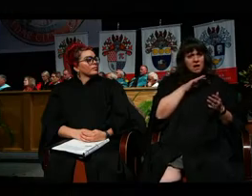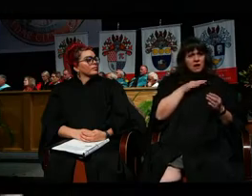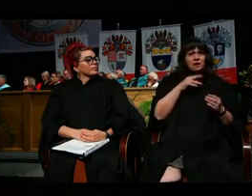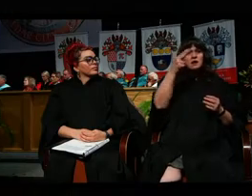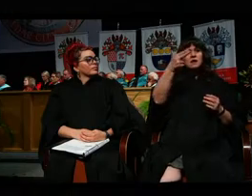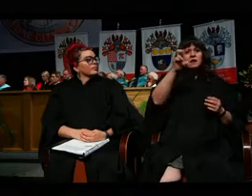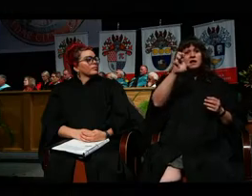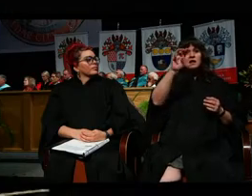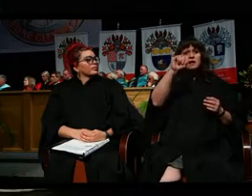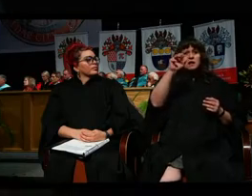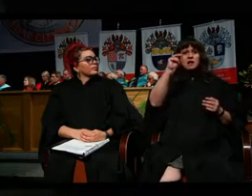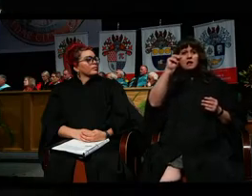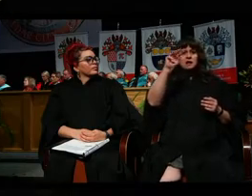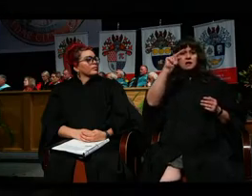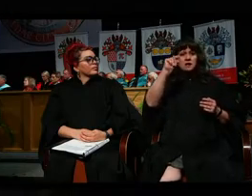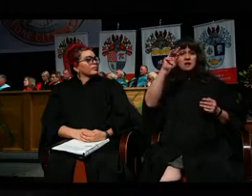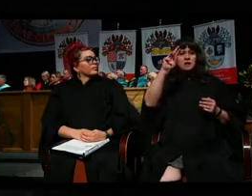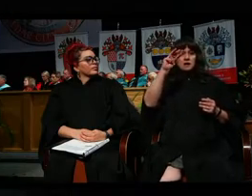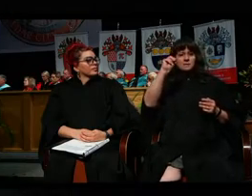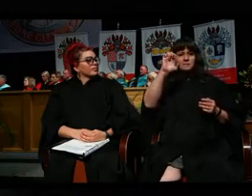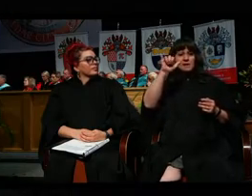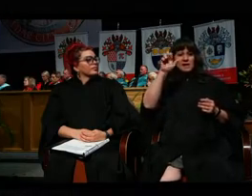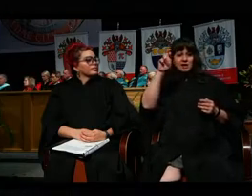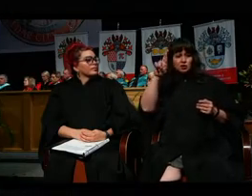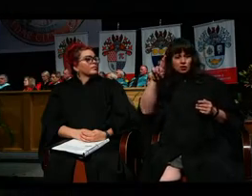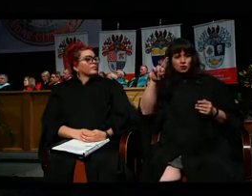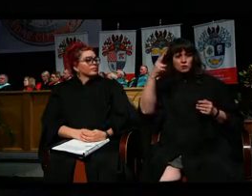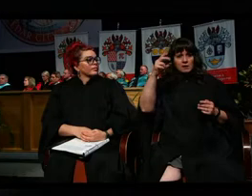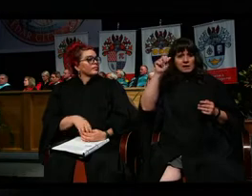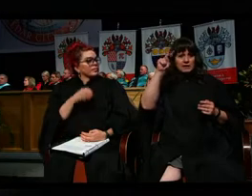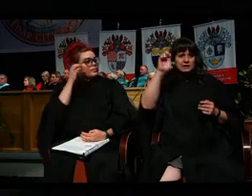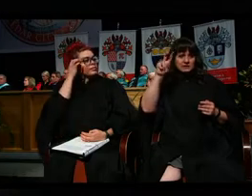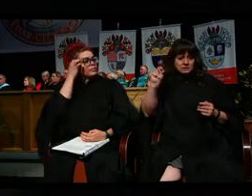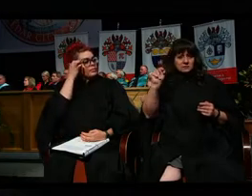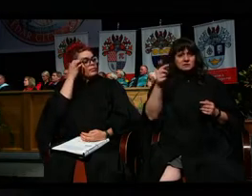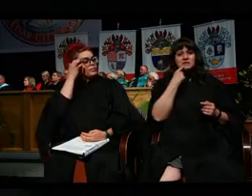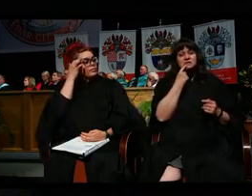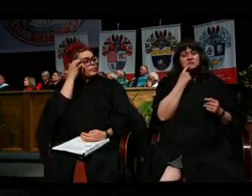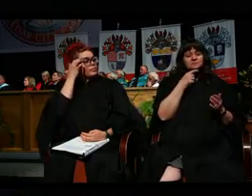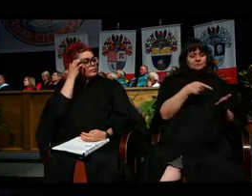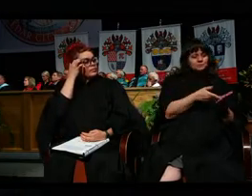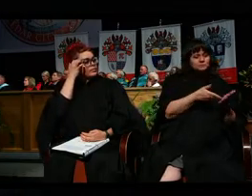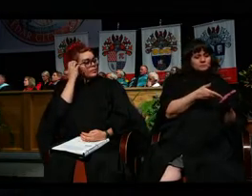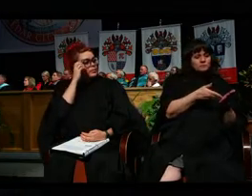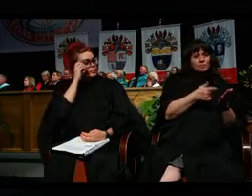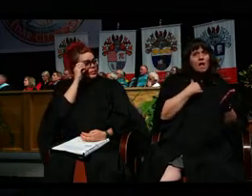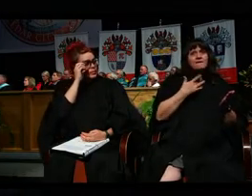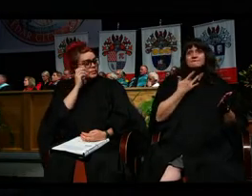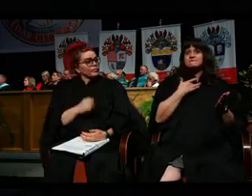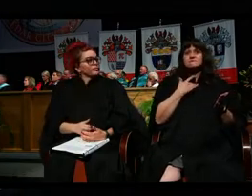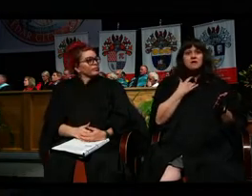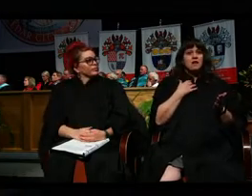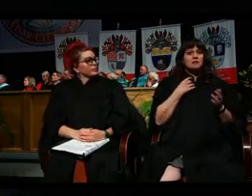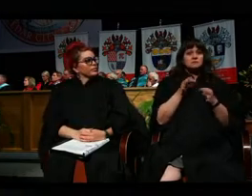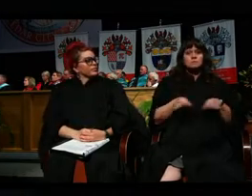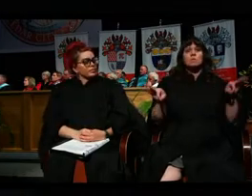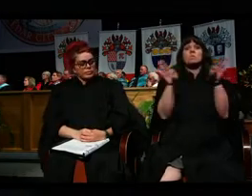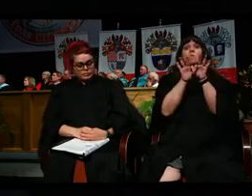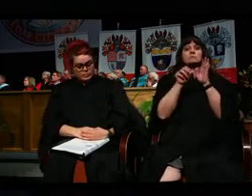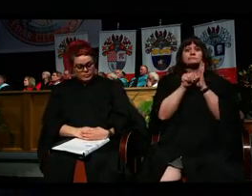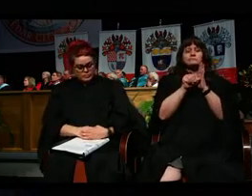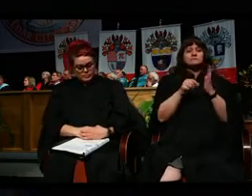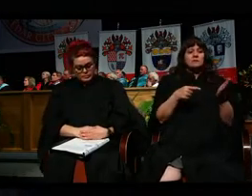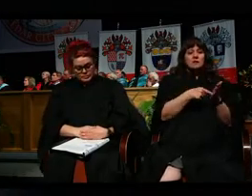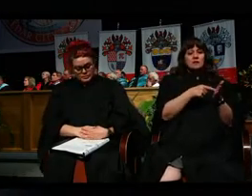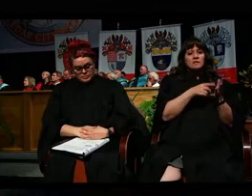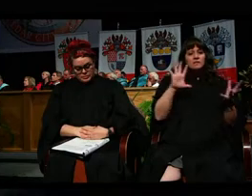Heinemeier Hansen. And he was speaking about this a little bit. And he said something that I felt was profound. He said, "The